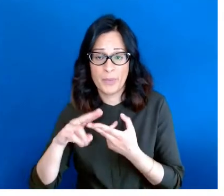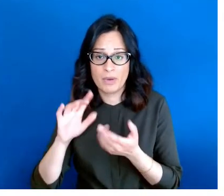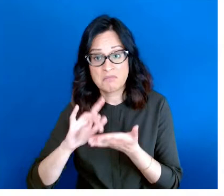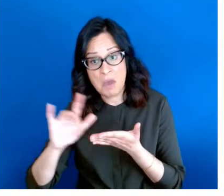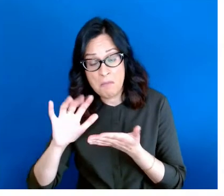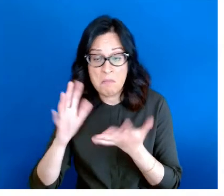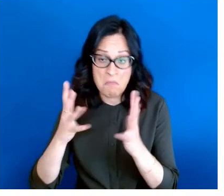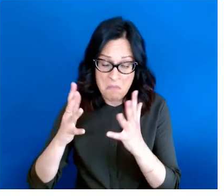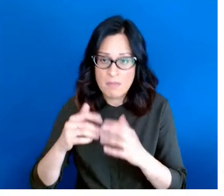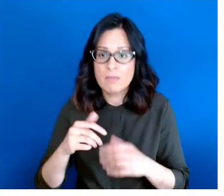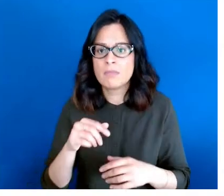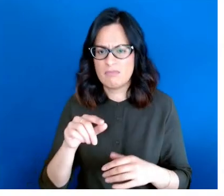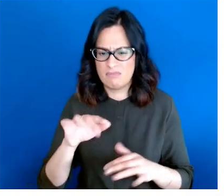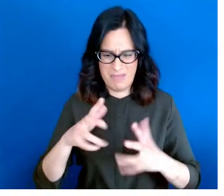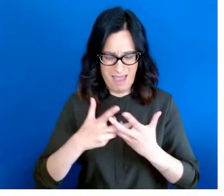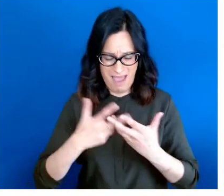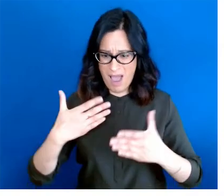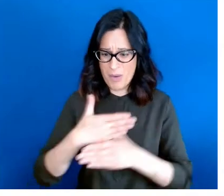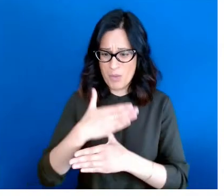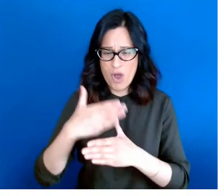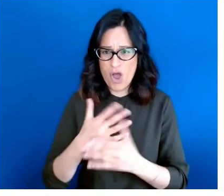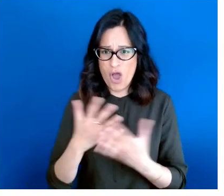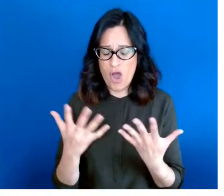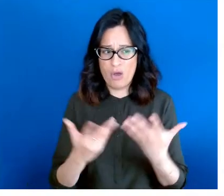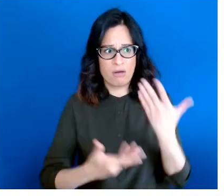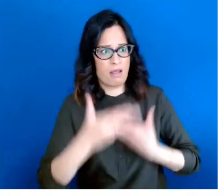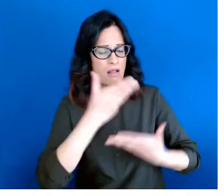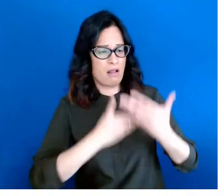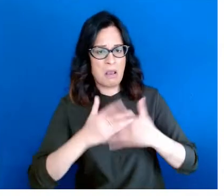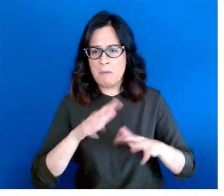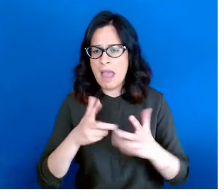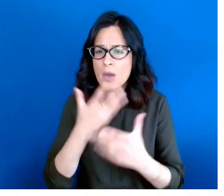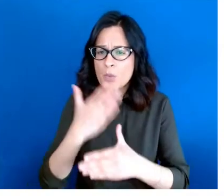So how does this practically work? So there are two